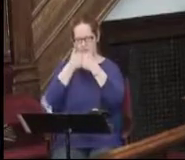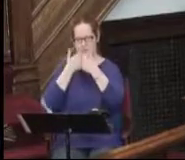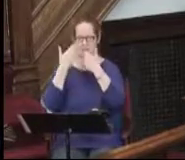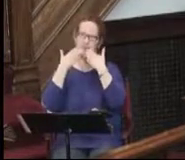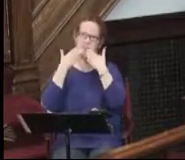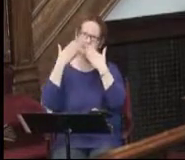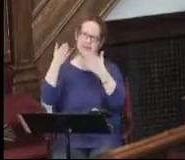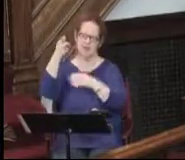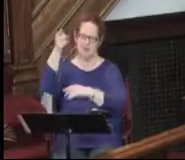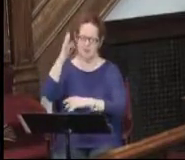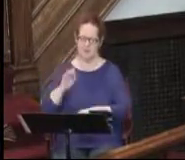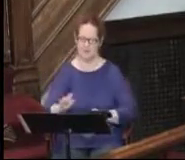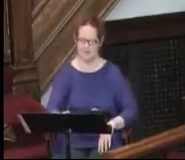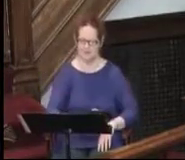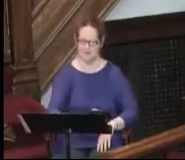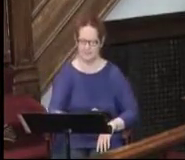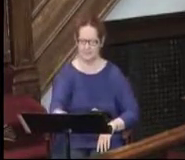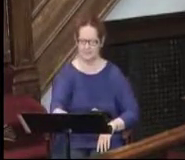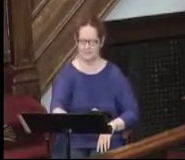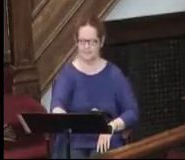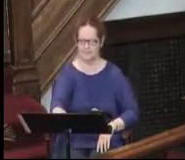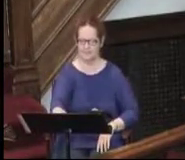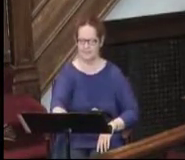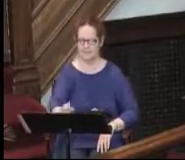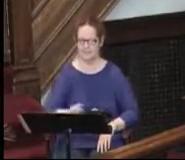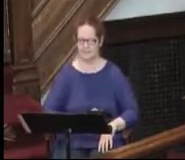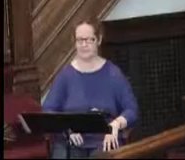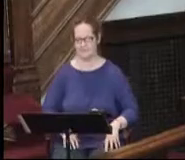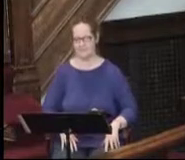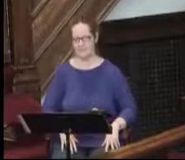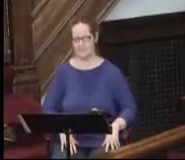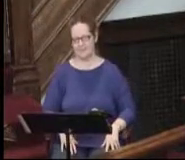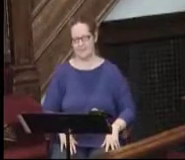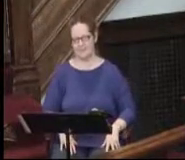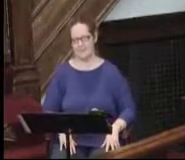us. Thanks be to God.